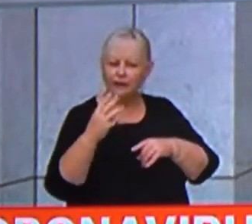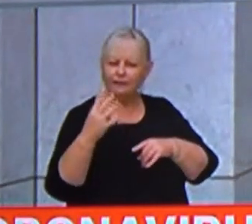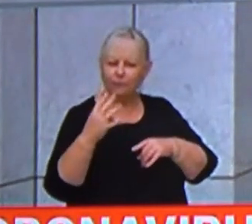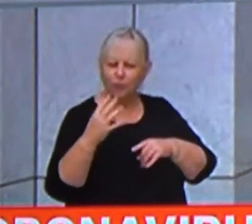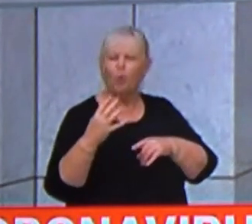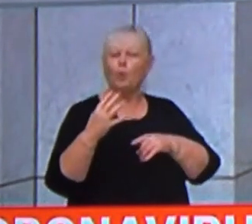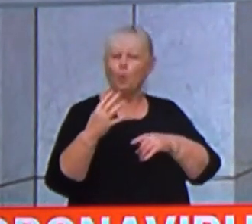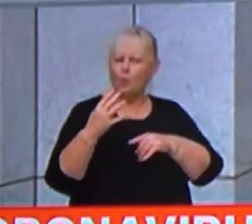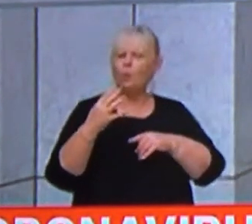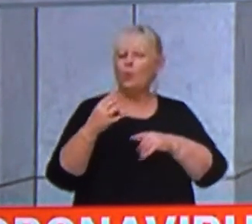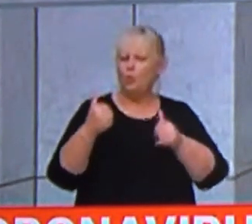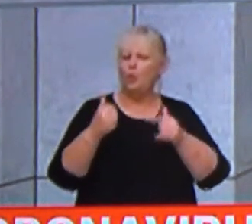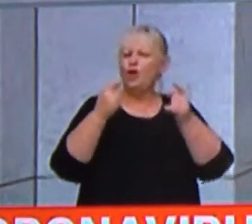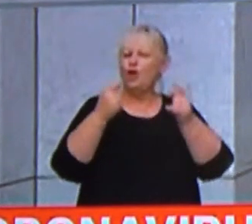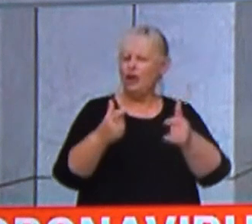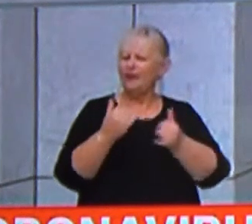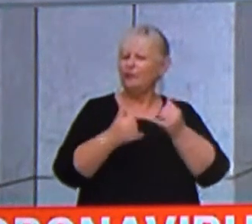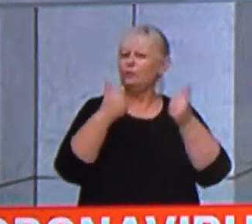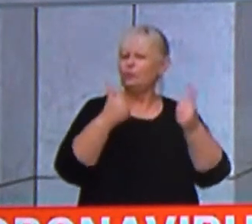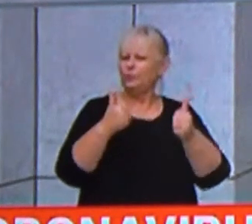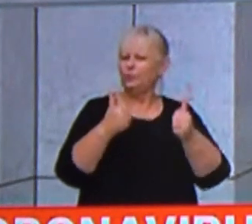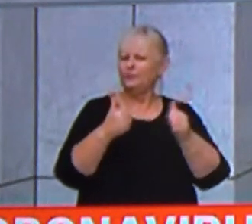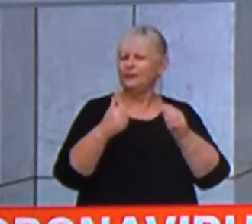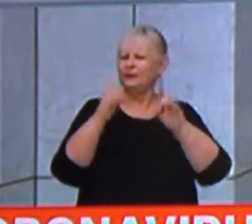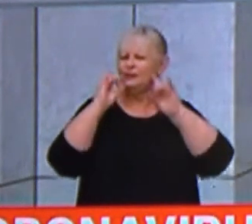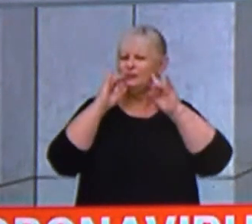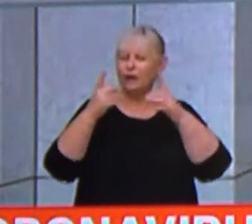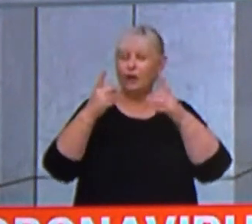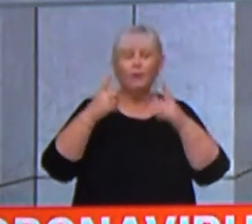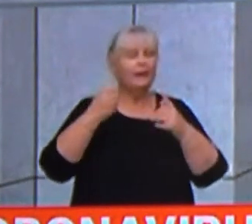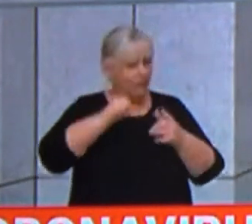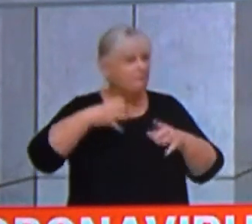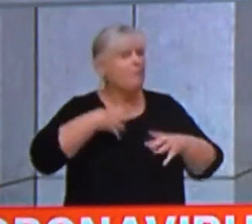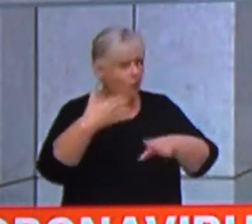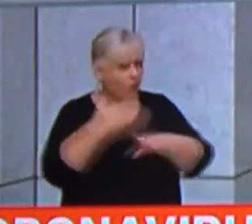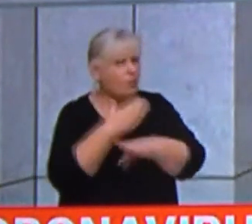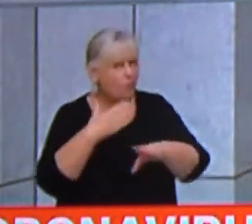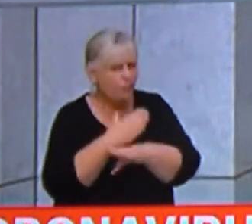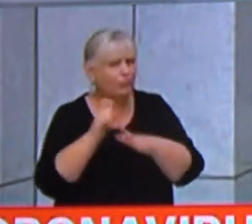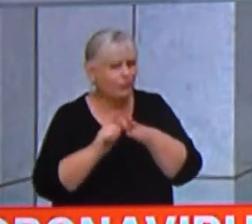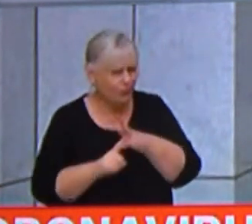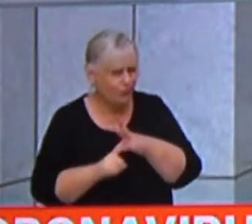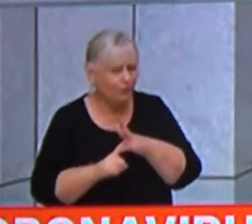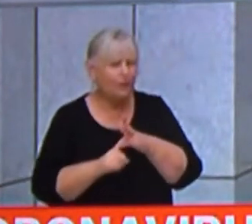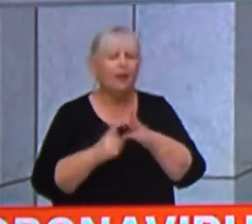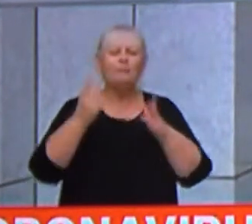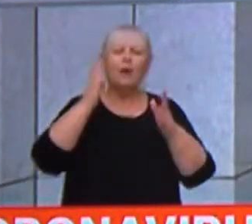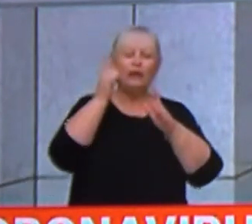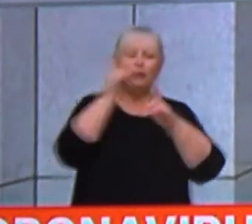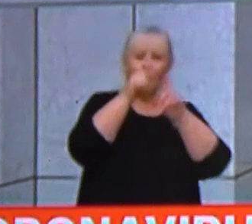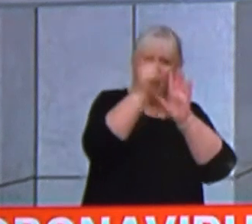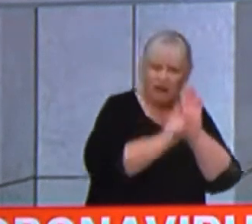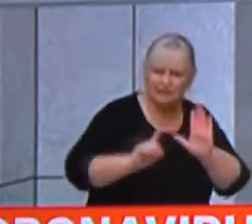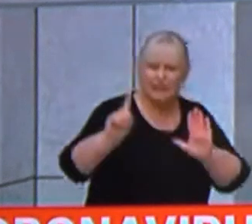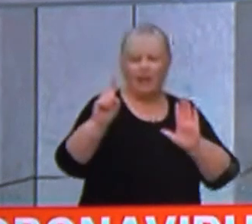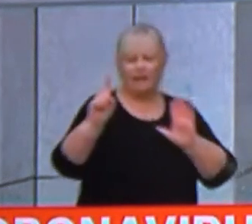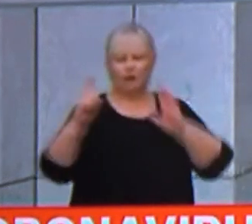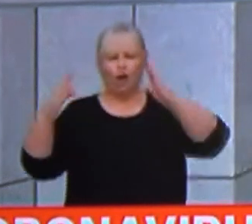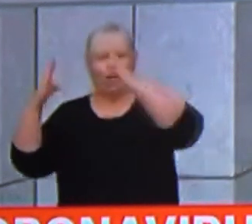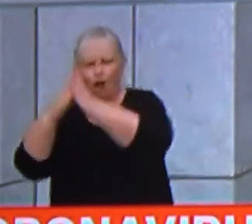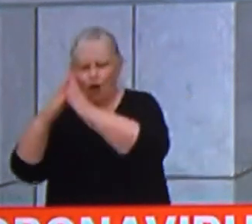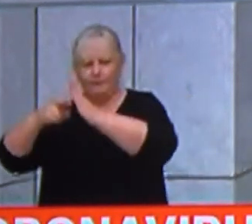arrangements have worked relatively smoothly, is the advice from the Chief of Border Force. I spoke to him this morning. The number